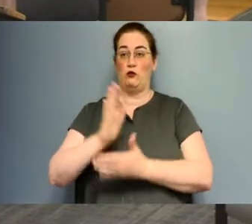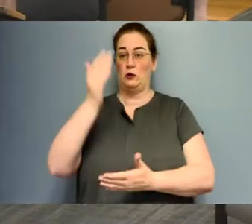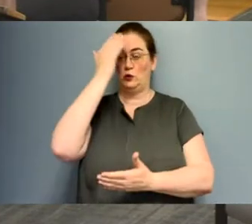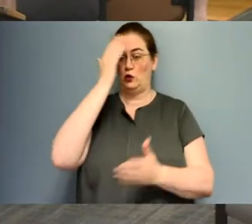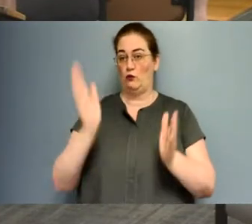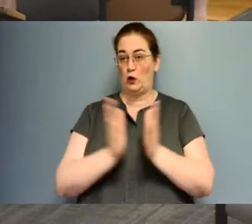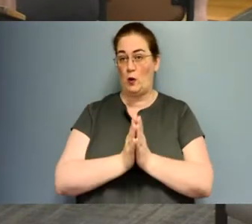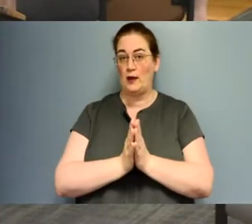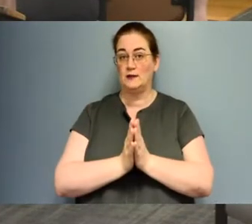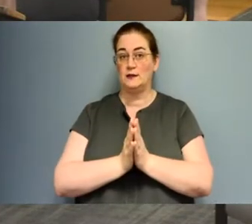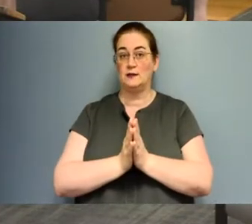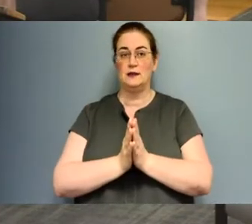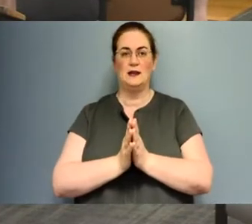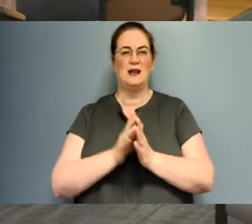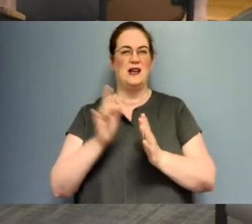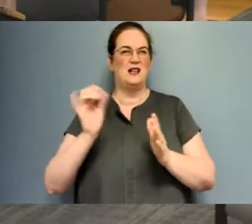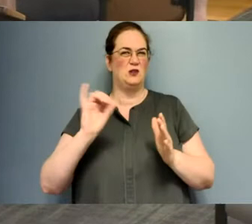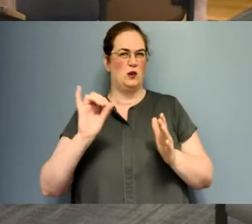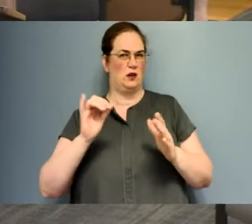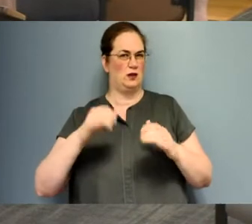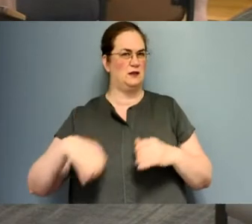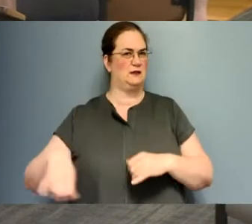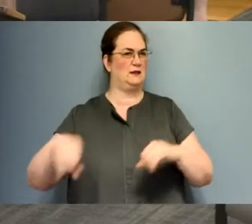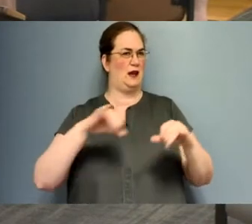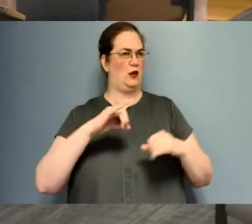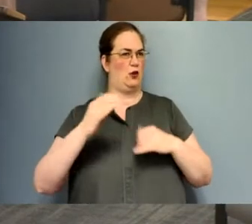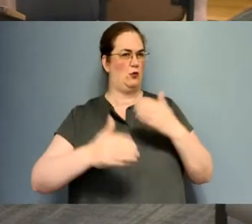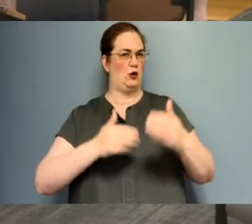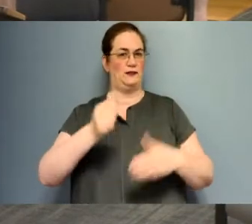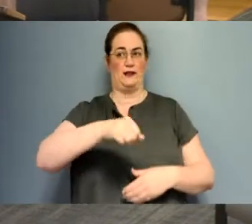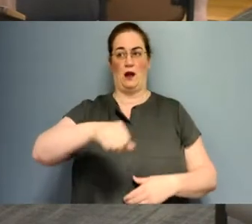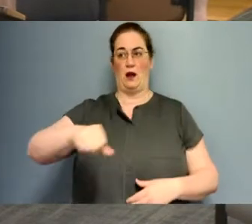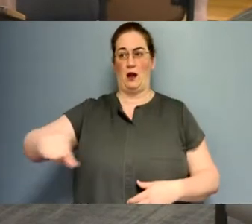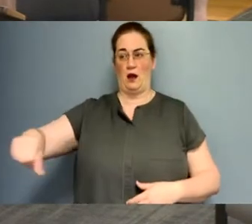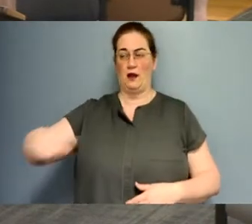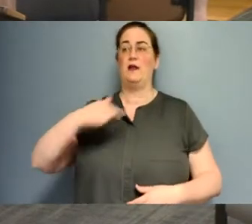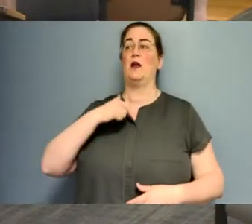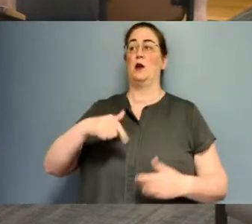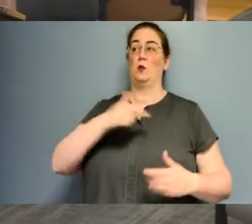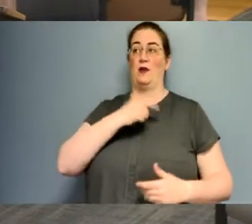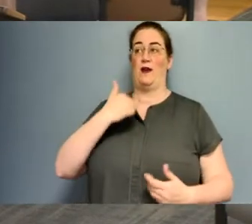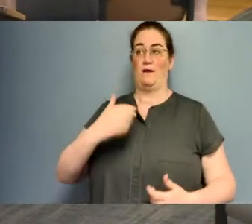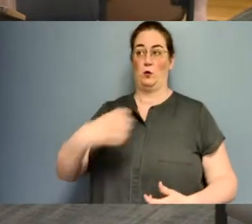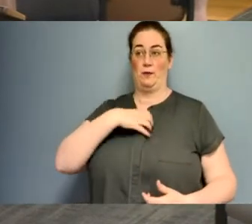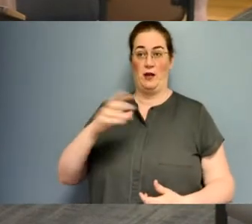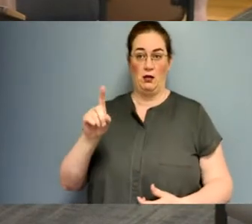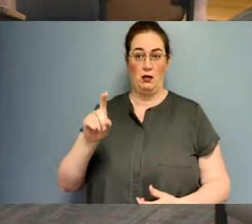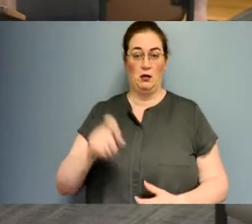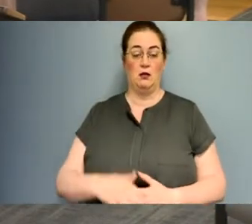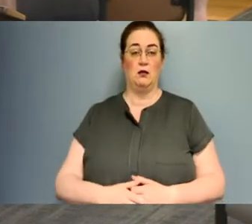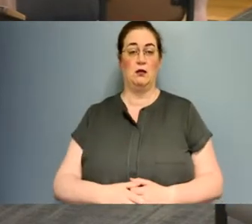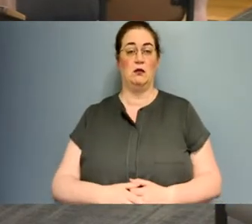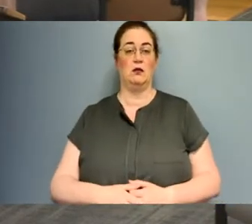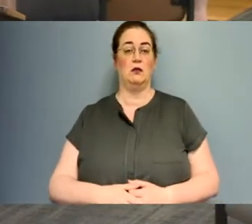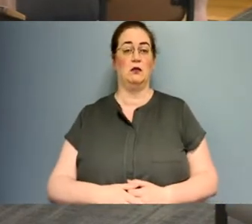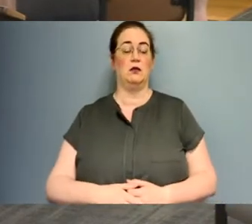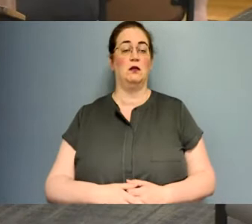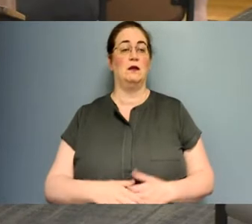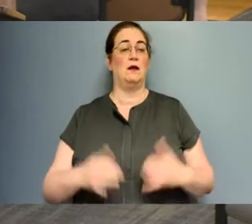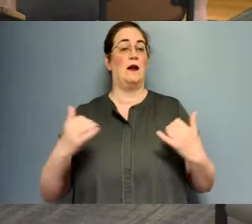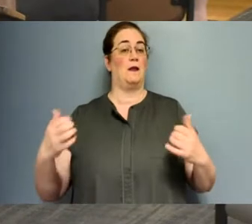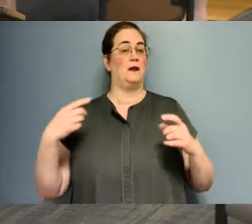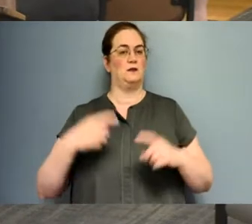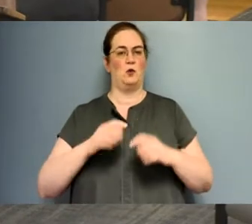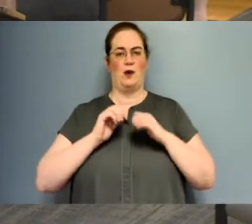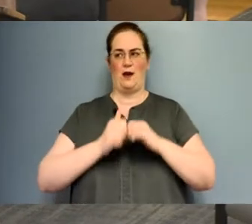requests? Is it sort of like a standard process, deny, deny, deny, make us have to appeal? At this point,